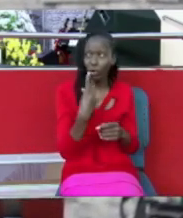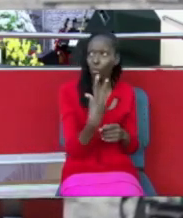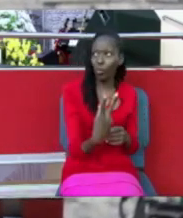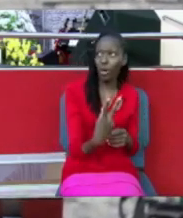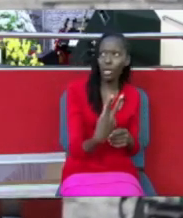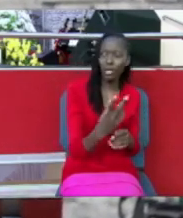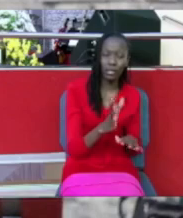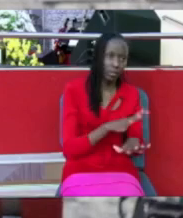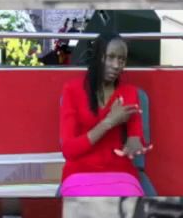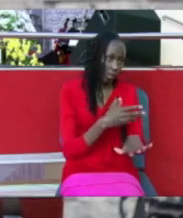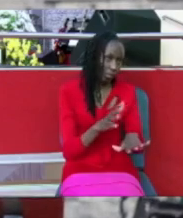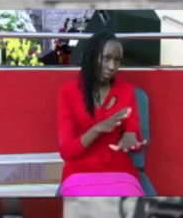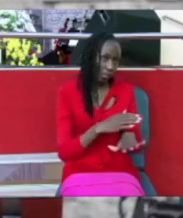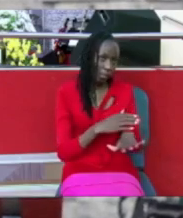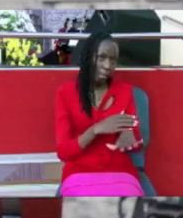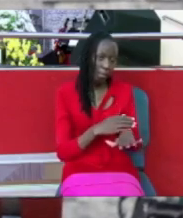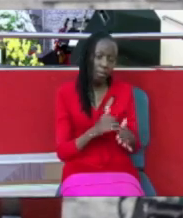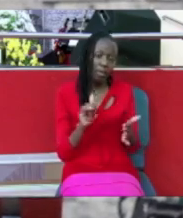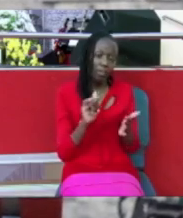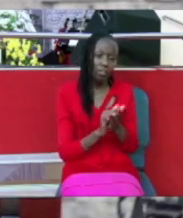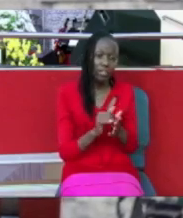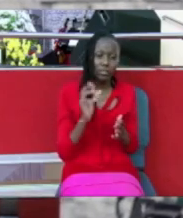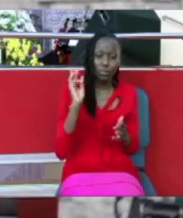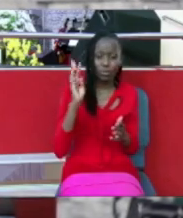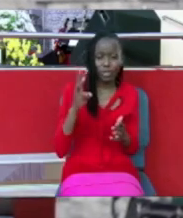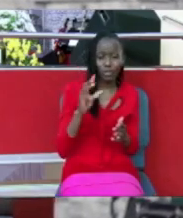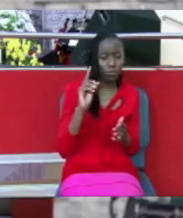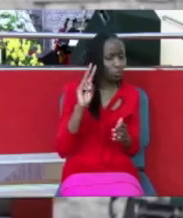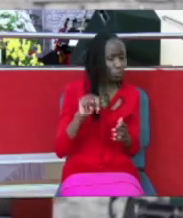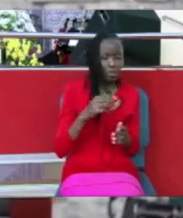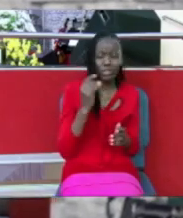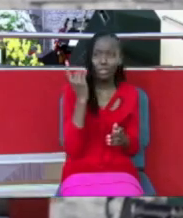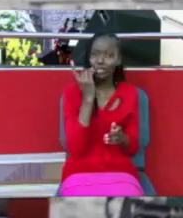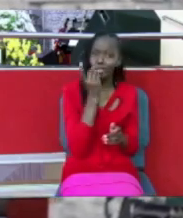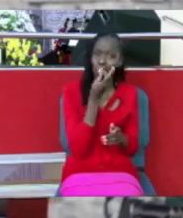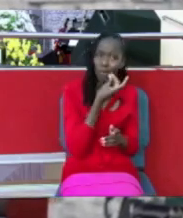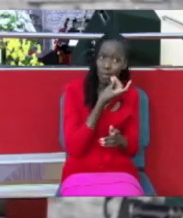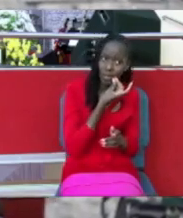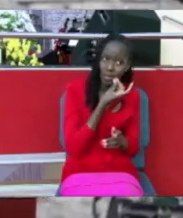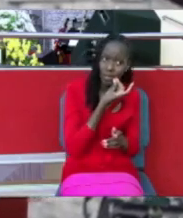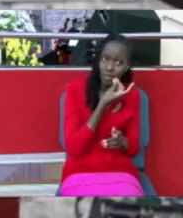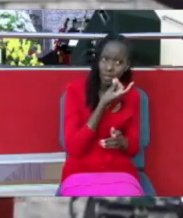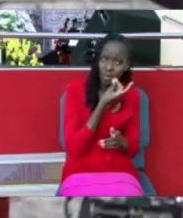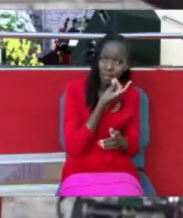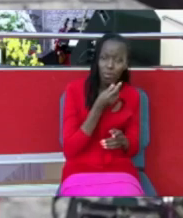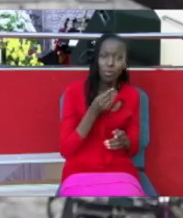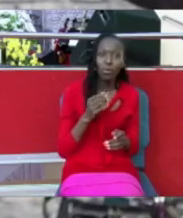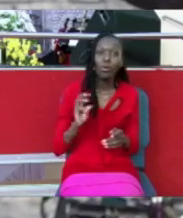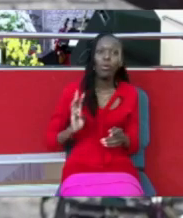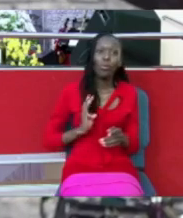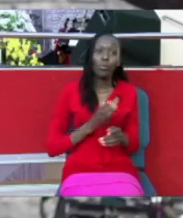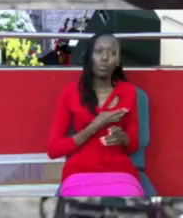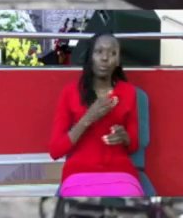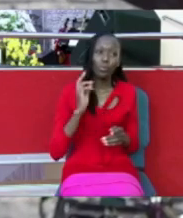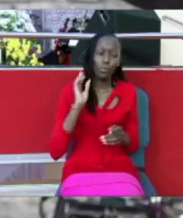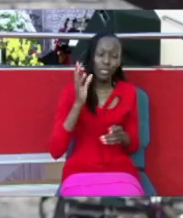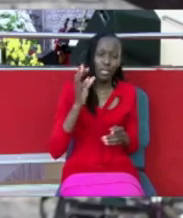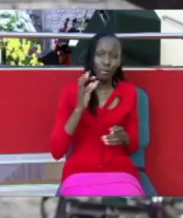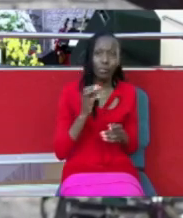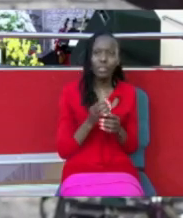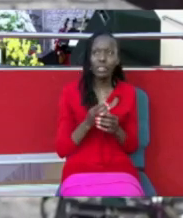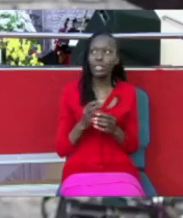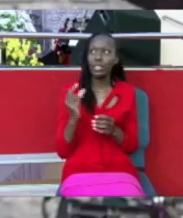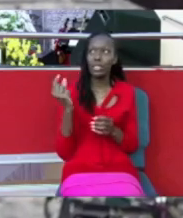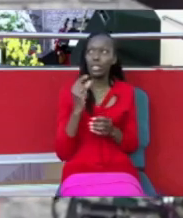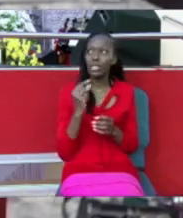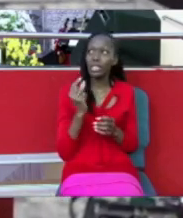katika Zaburi mstari wa 1. That we shall not be dry. Kwamba sisi hatutakuwa tulionyauka. We will be green in season and out of